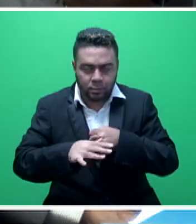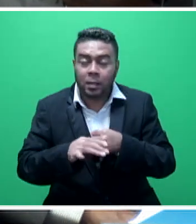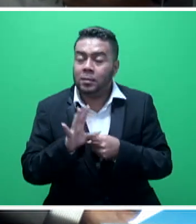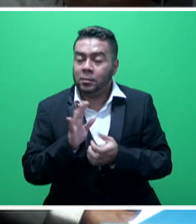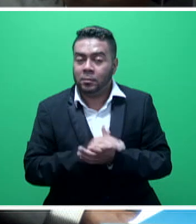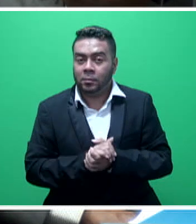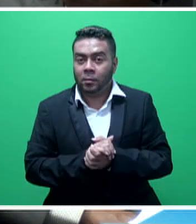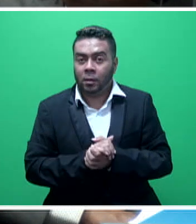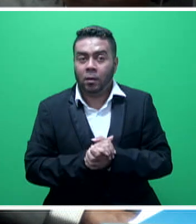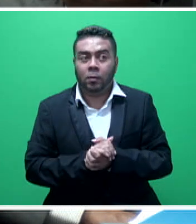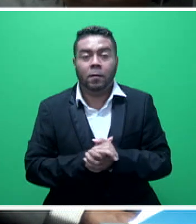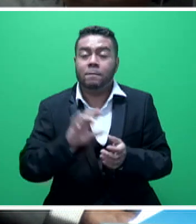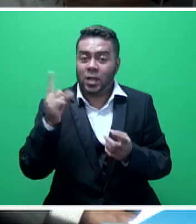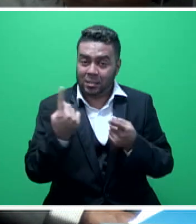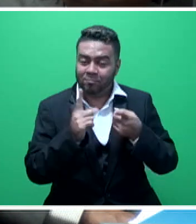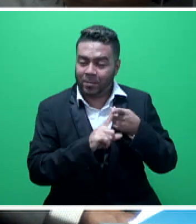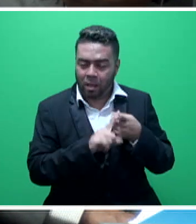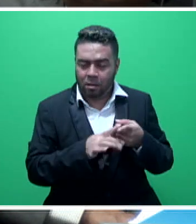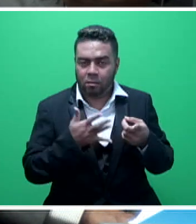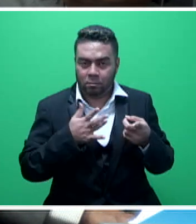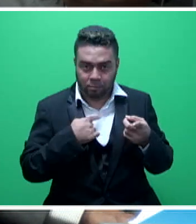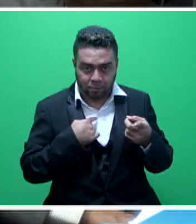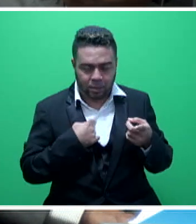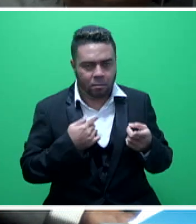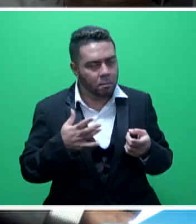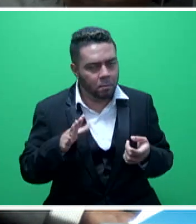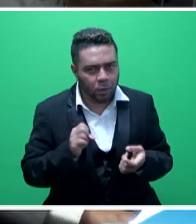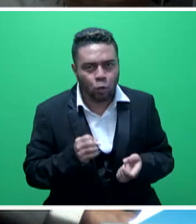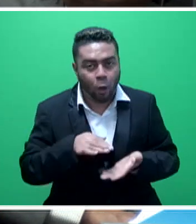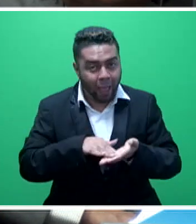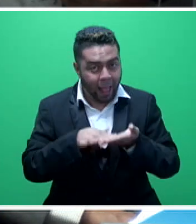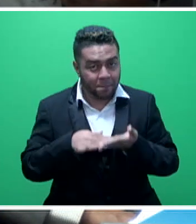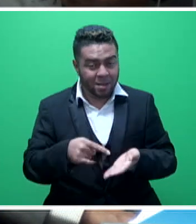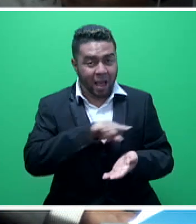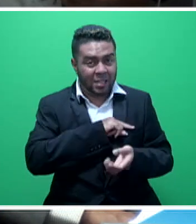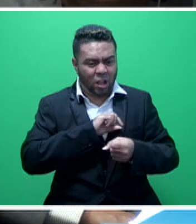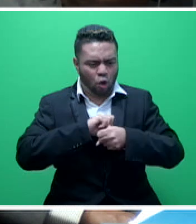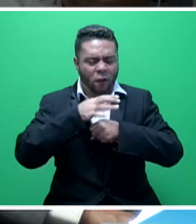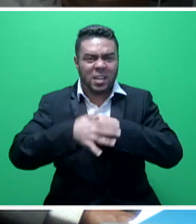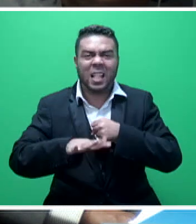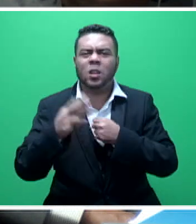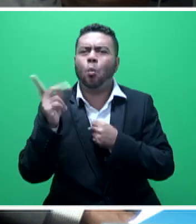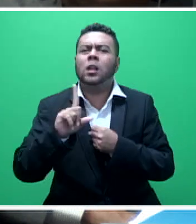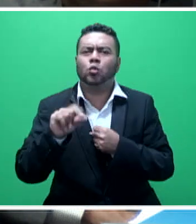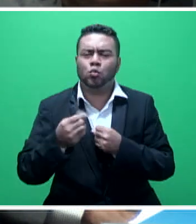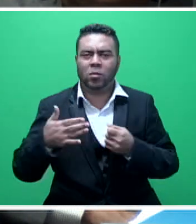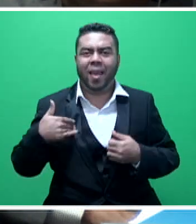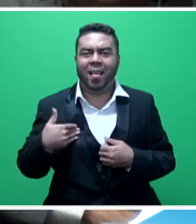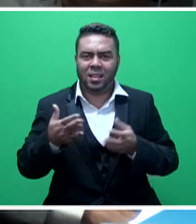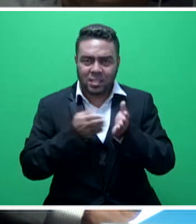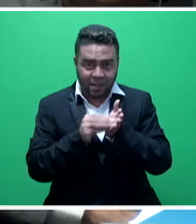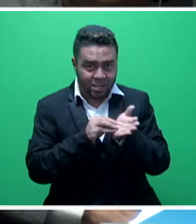me without first and foremost, Honourable Speaker, helping us to understand what COVID-19 has done to the health